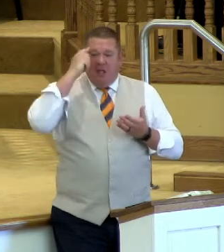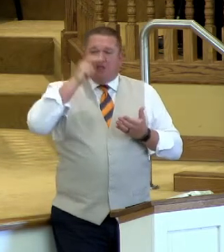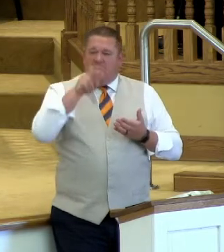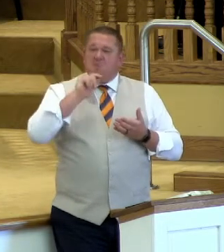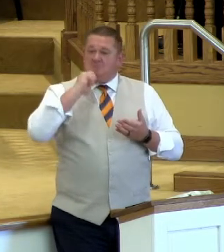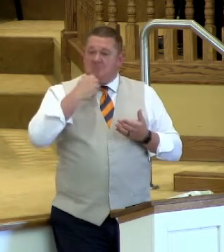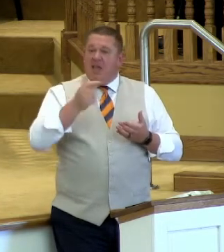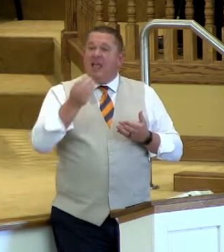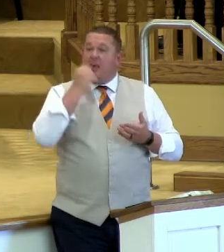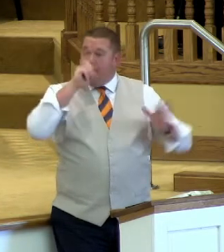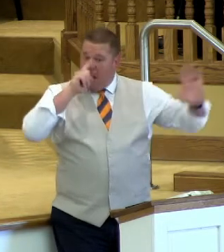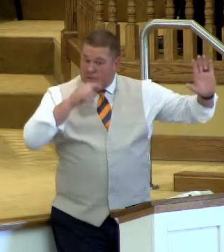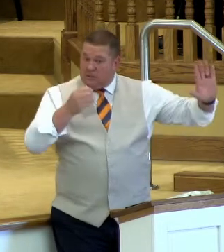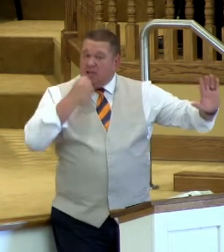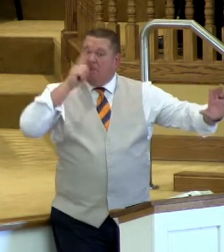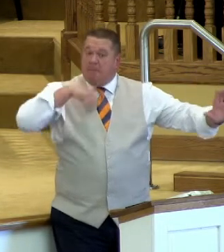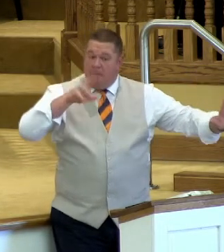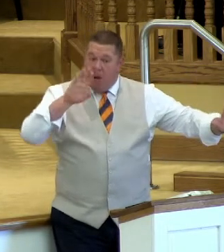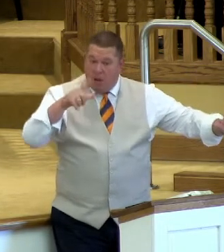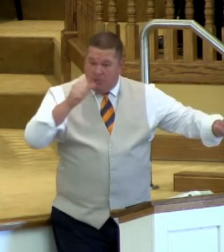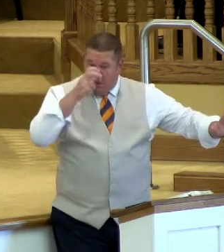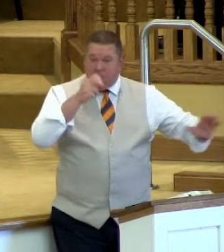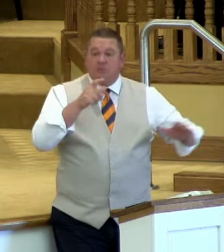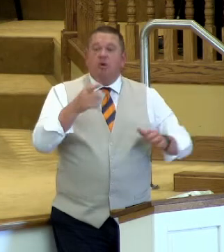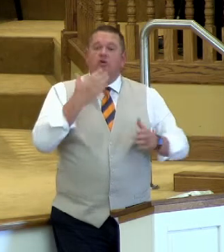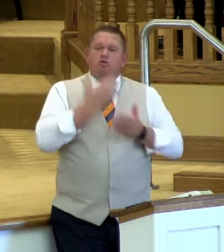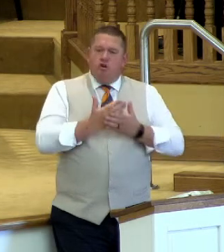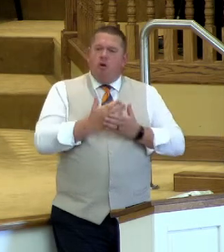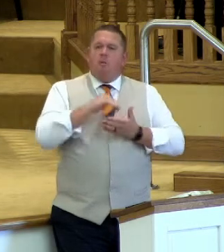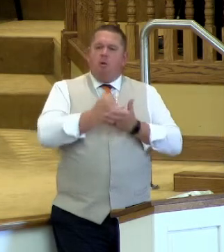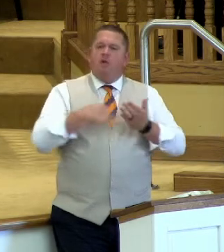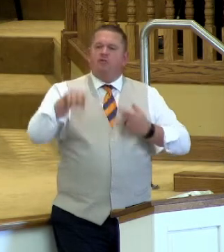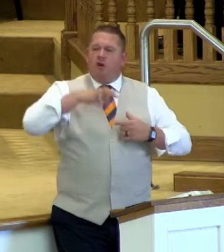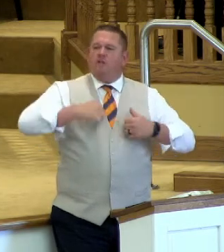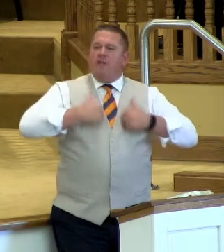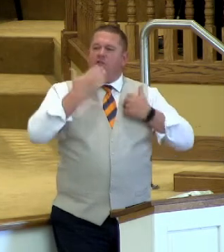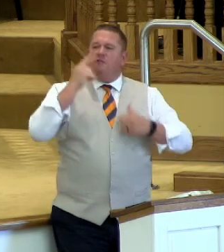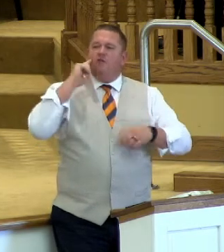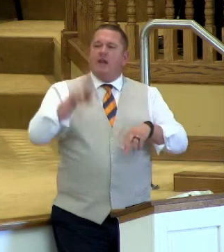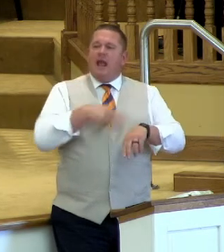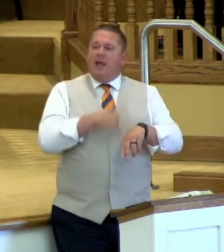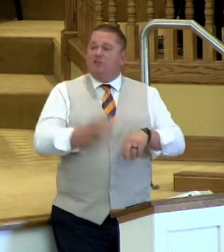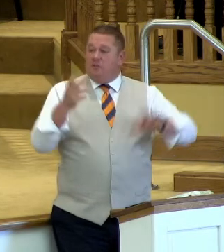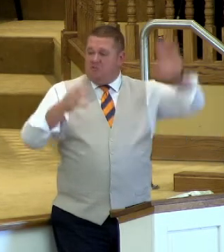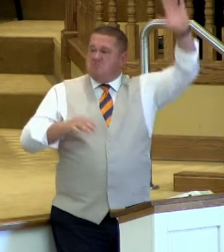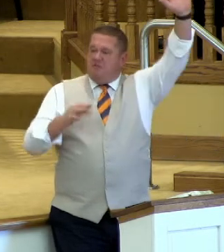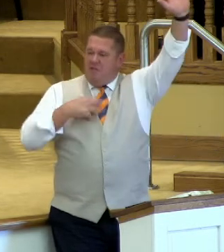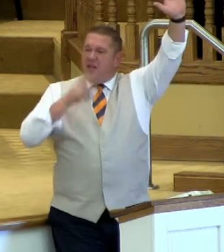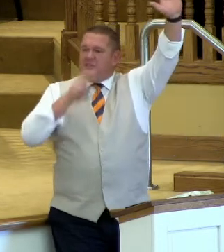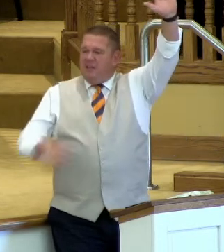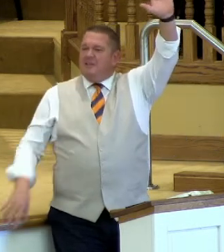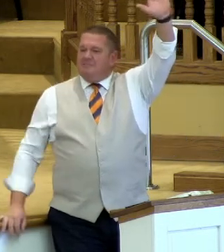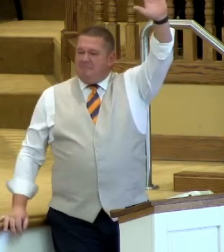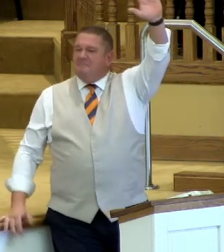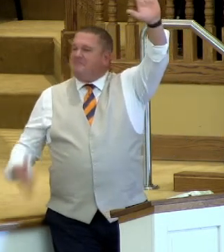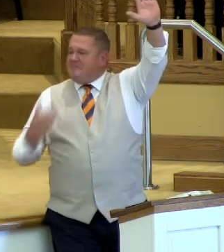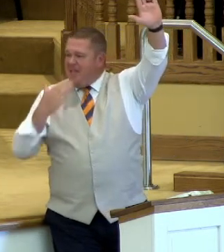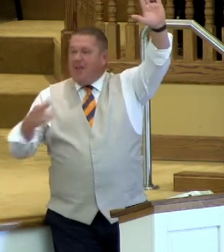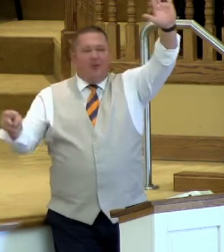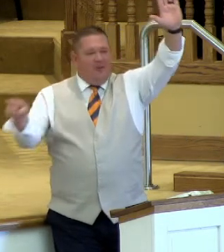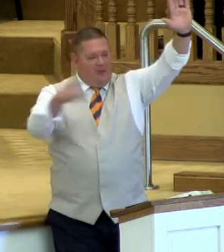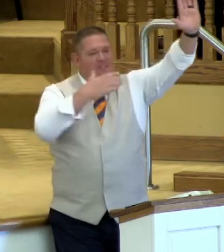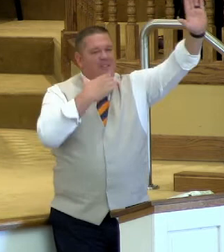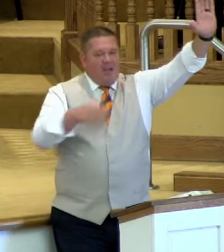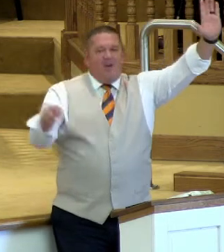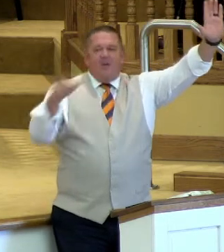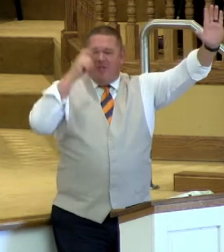good, and they eat mice, they eat bad bugs, and you think they're a good circle of life, and you think they're good for nature. If that's you, would you raise your hand? Thank you. Thank you,